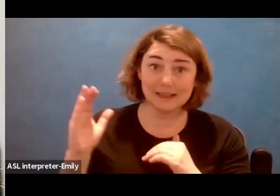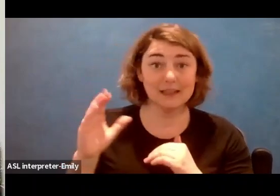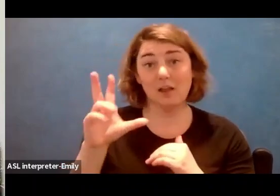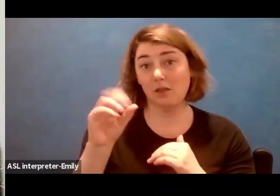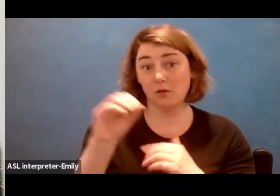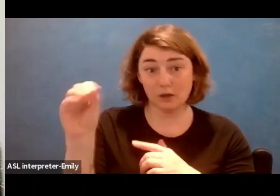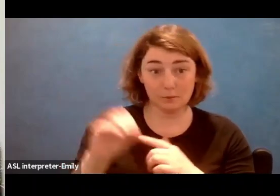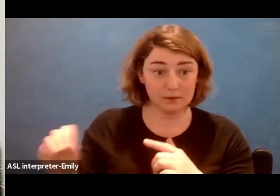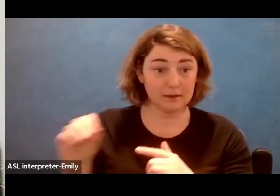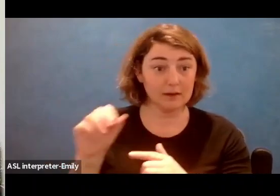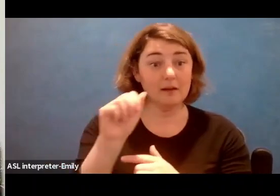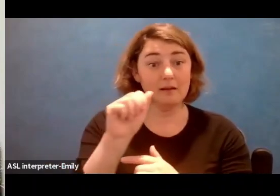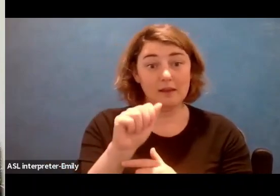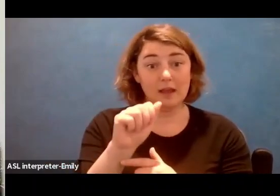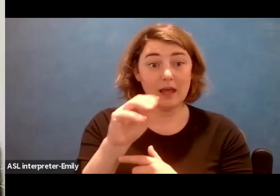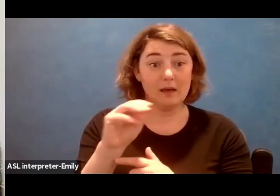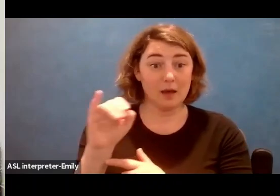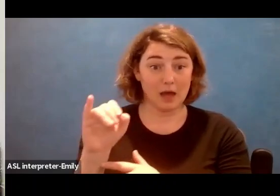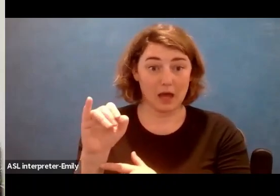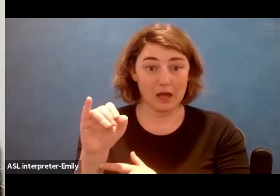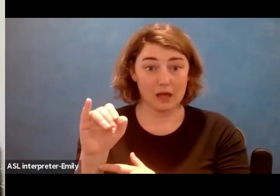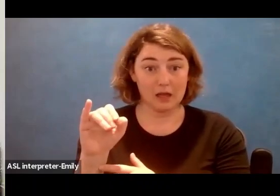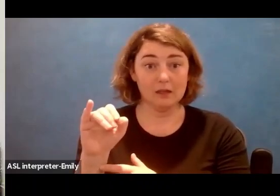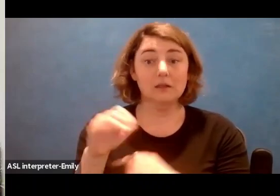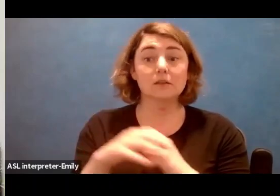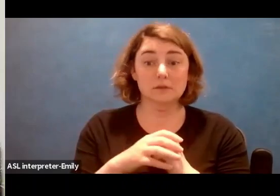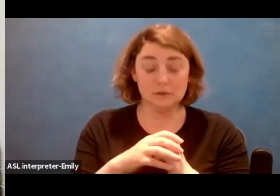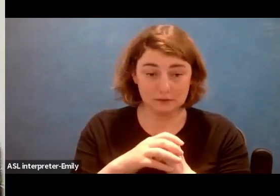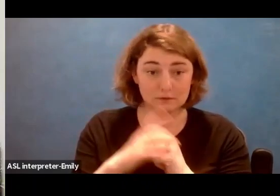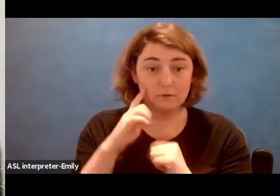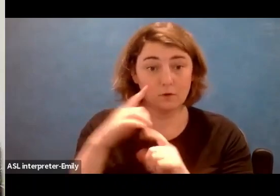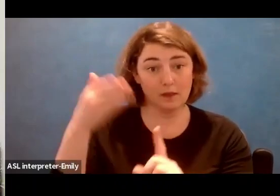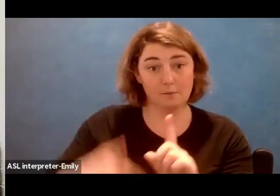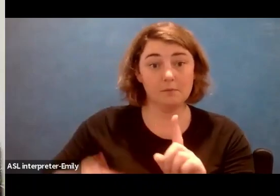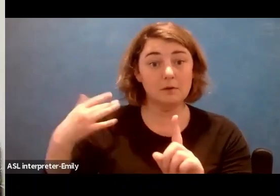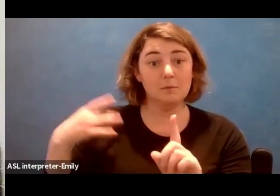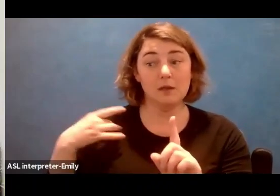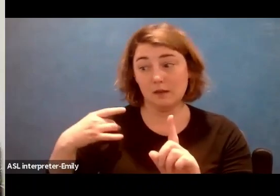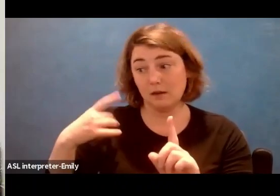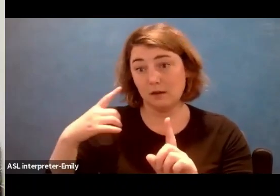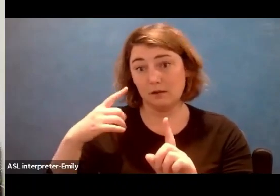AMI for the applicant to be eligible for grant assistance. Repairs,